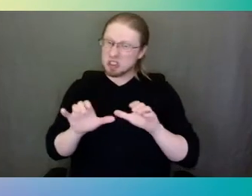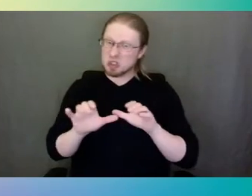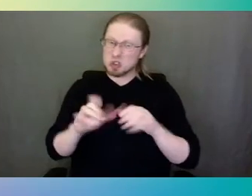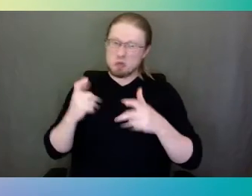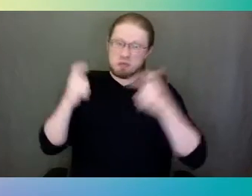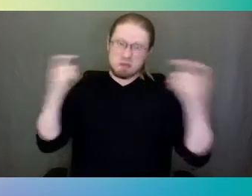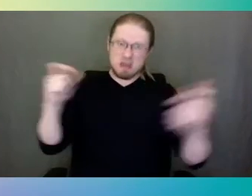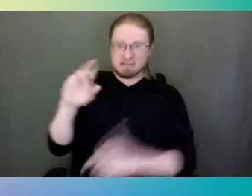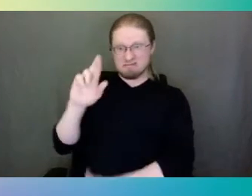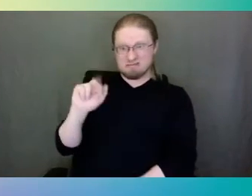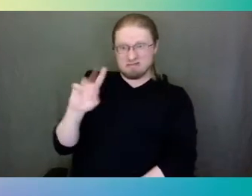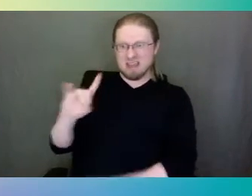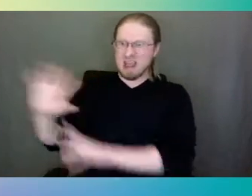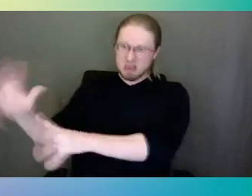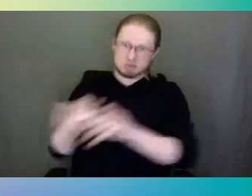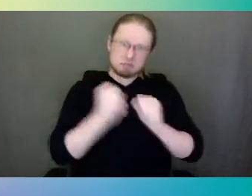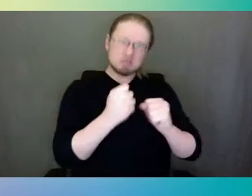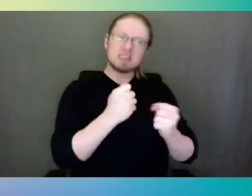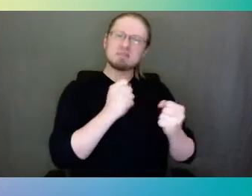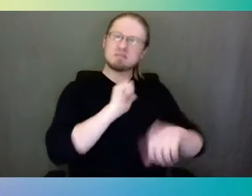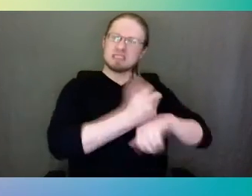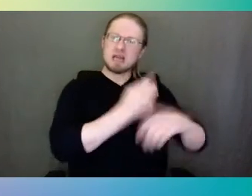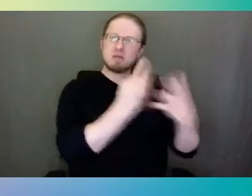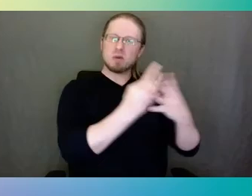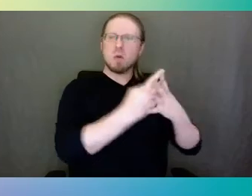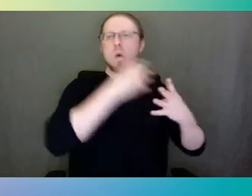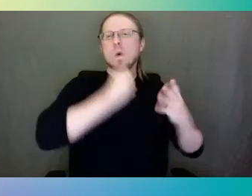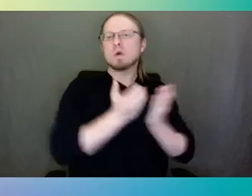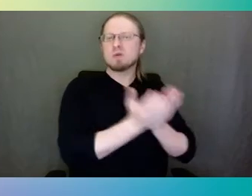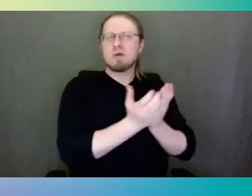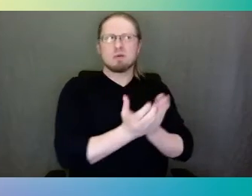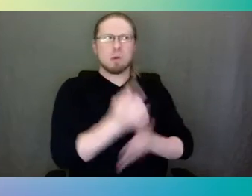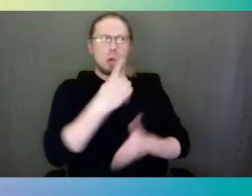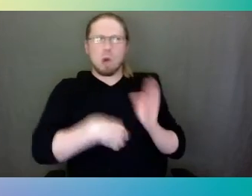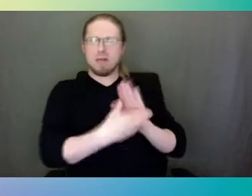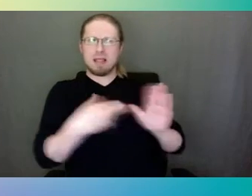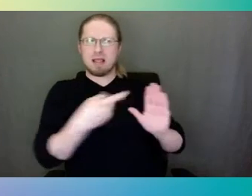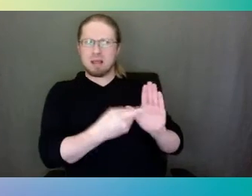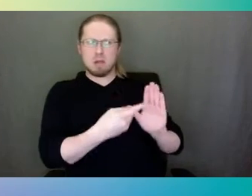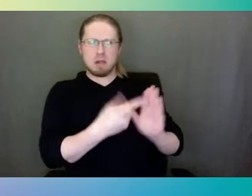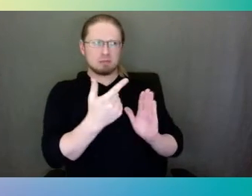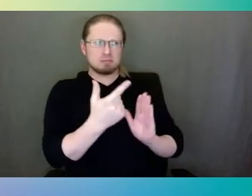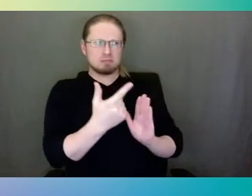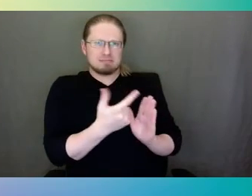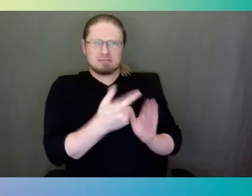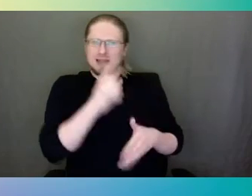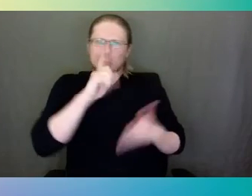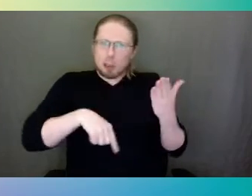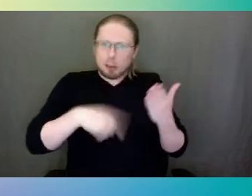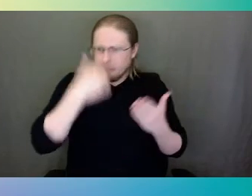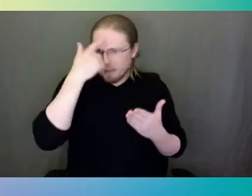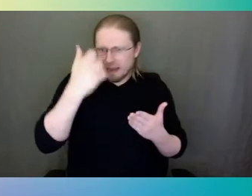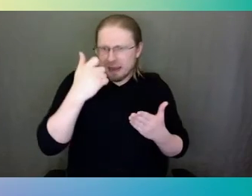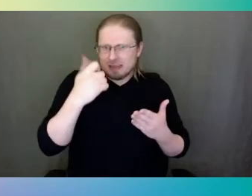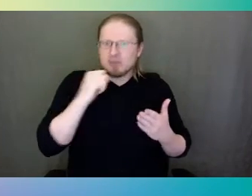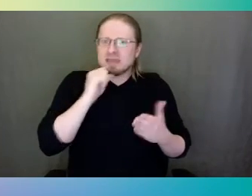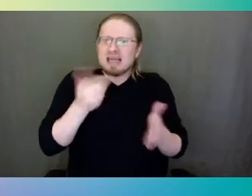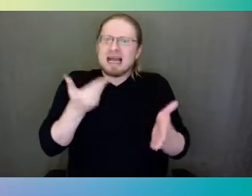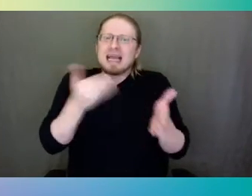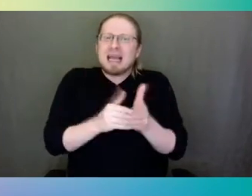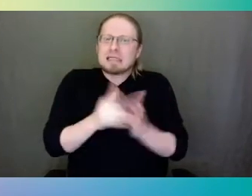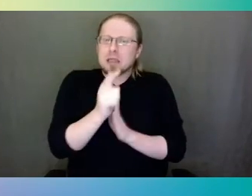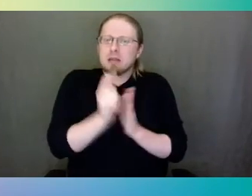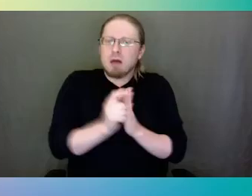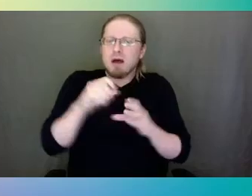old ship, but what could they charge them with? They couldn't charge them with anything because it wasn't against the law in the Navy and it